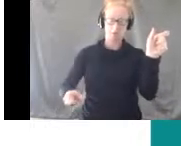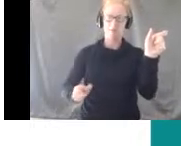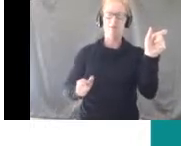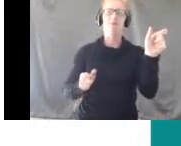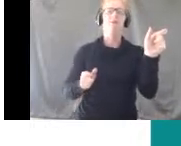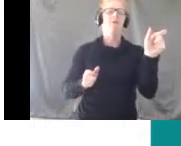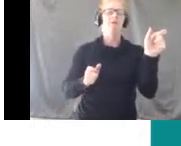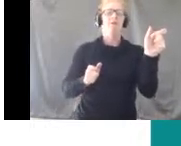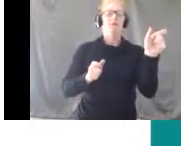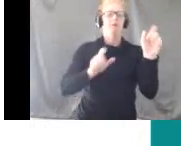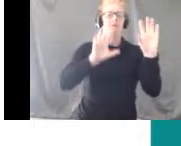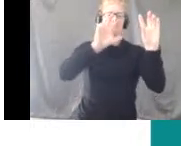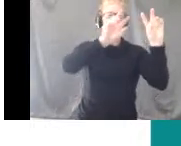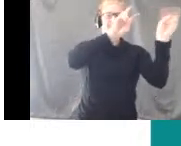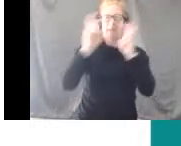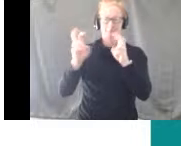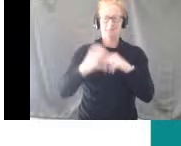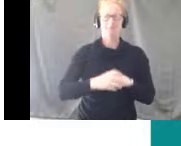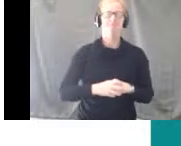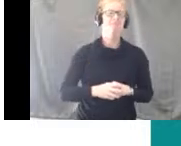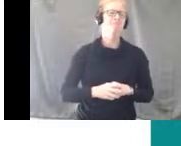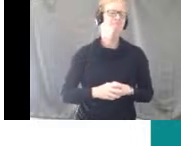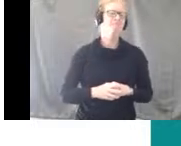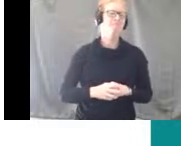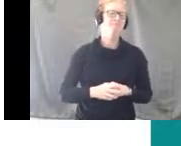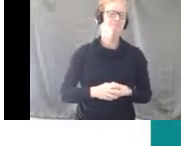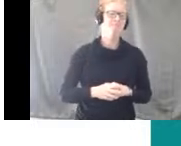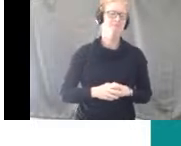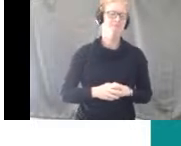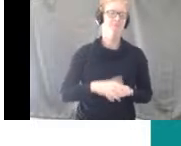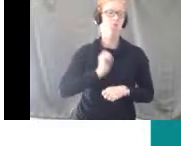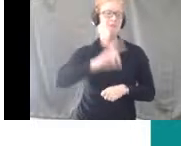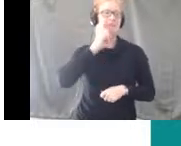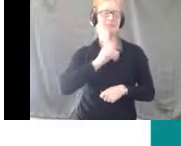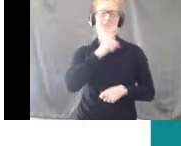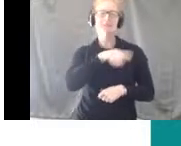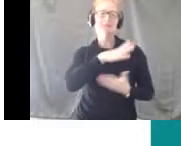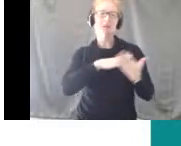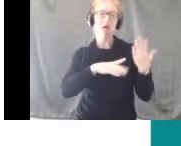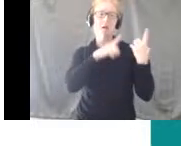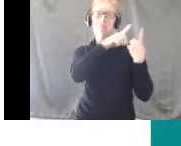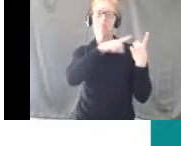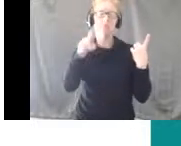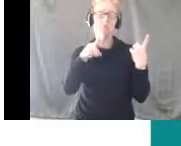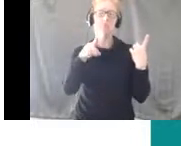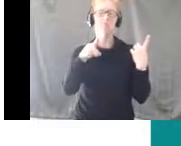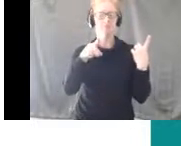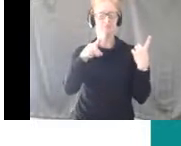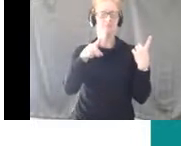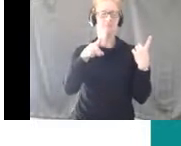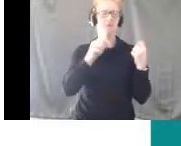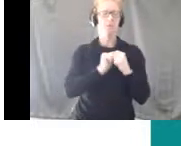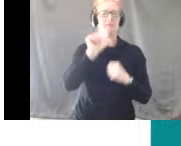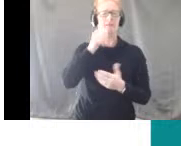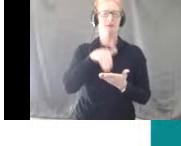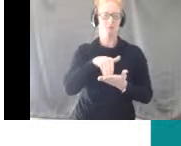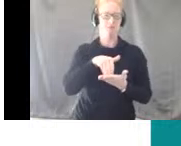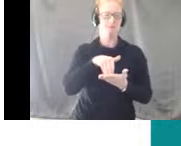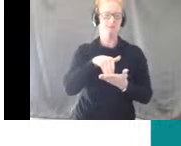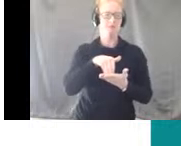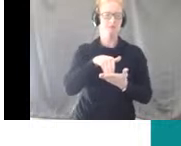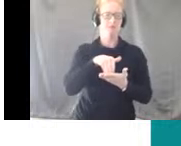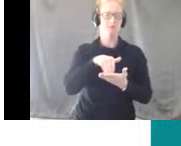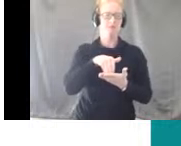or themes. And you can see a list of some of those here. So with 10,000, you put